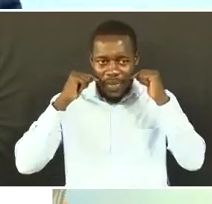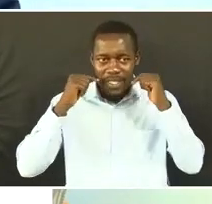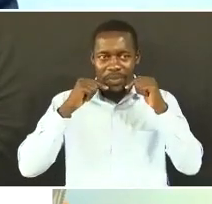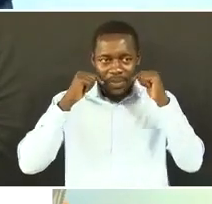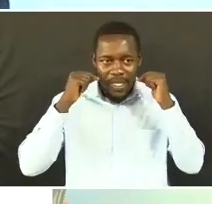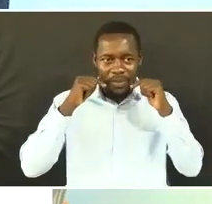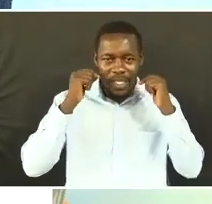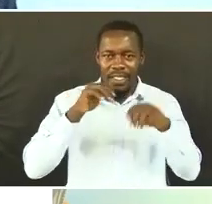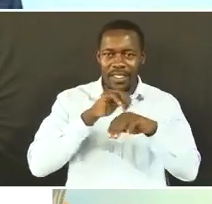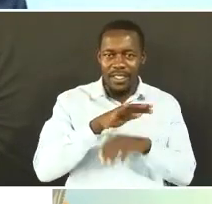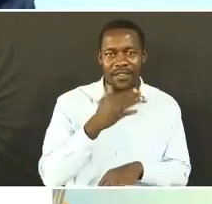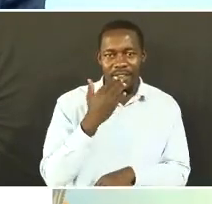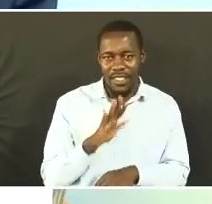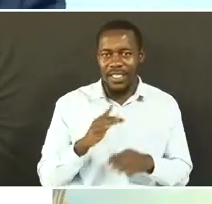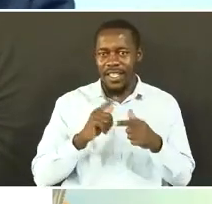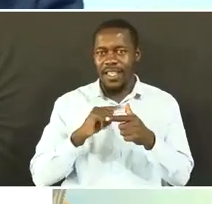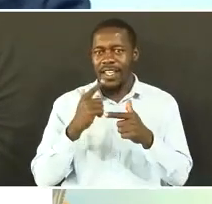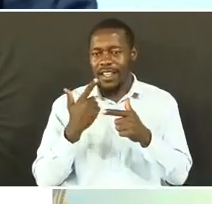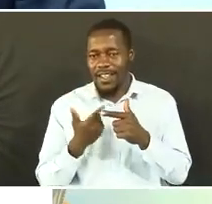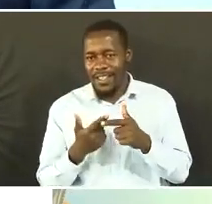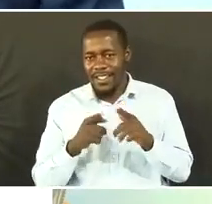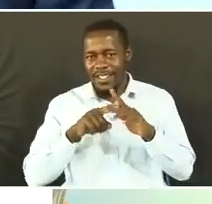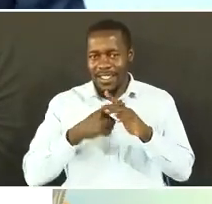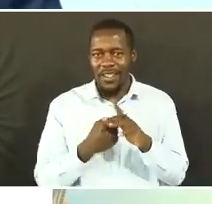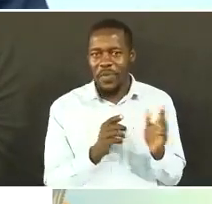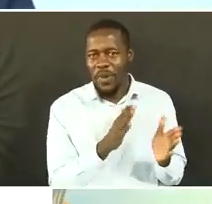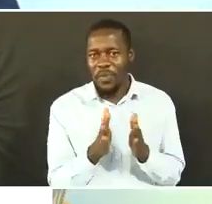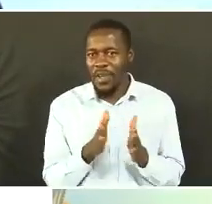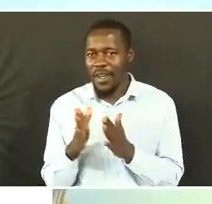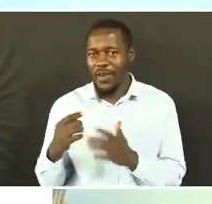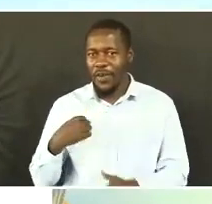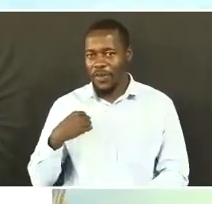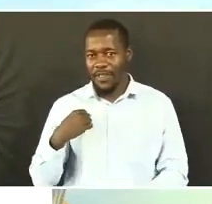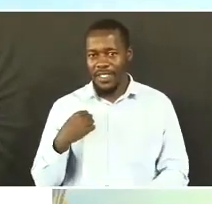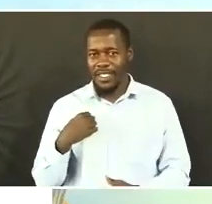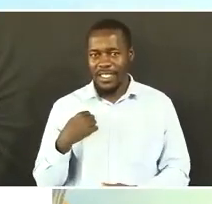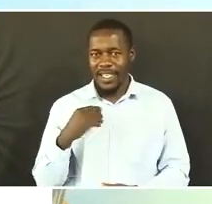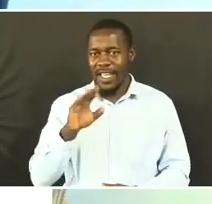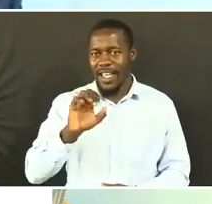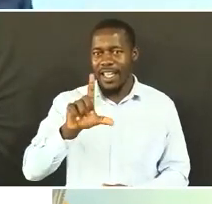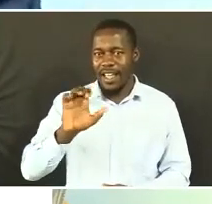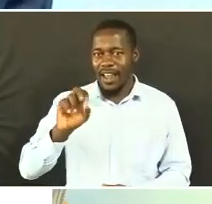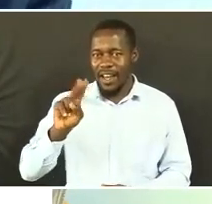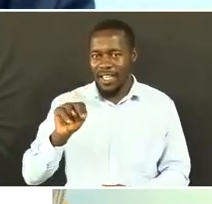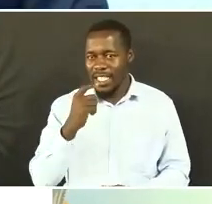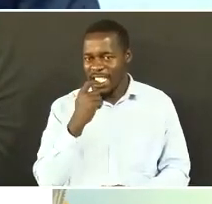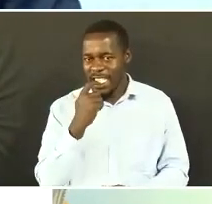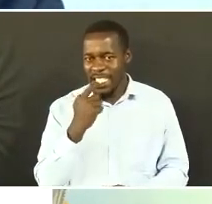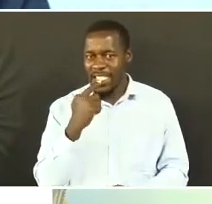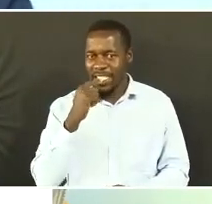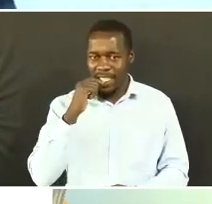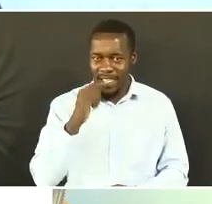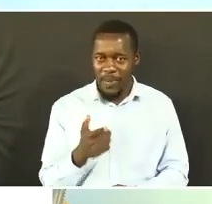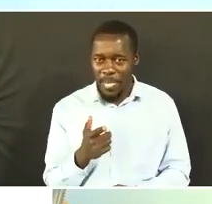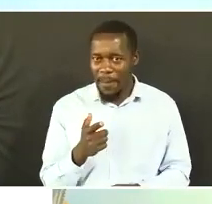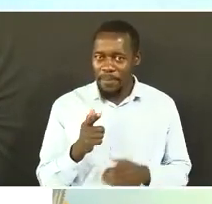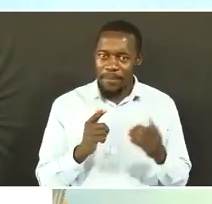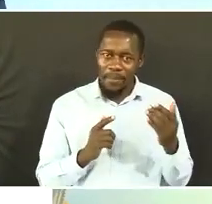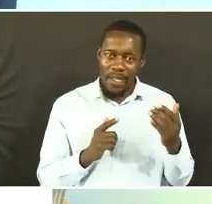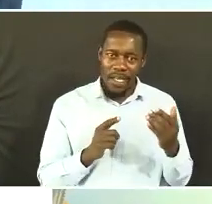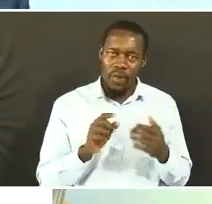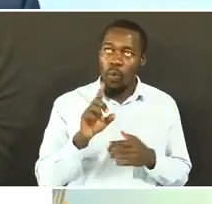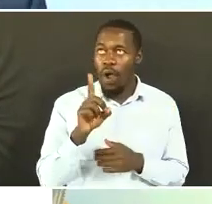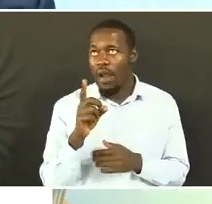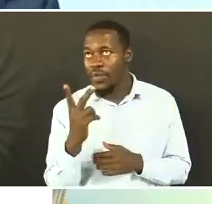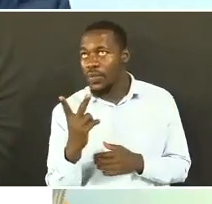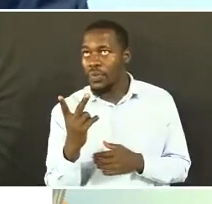slyly, and begins arranging her clothes. Ellen White says, concerning the close of probation, a day now not too distant